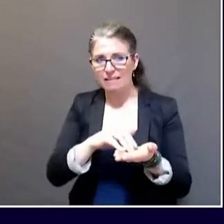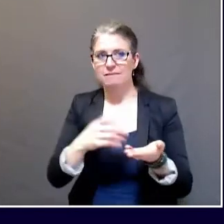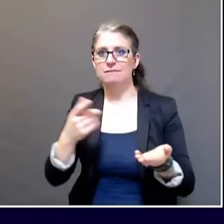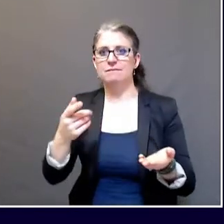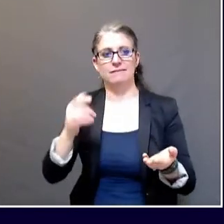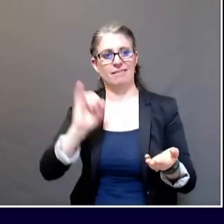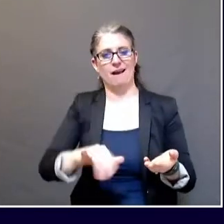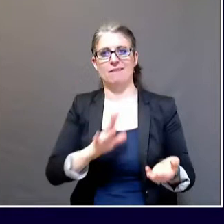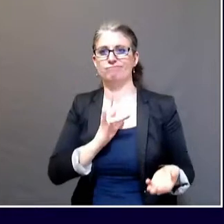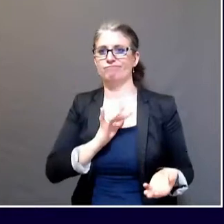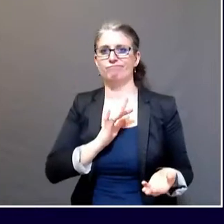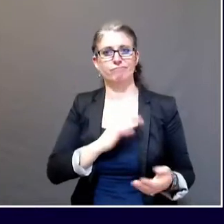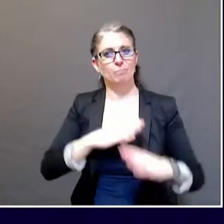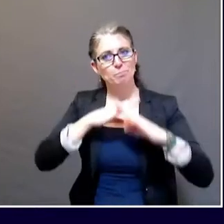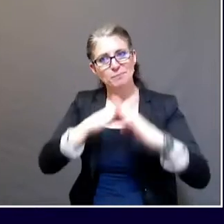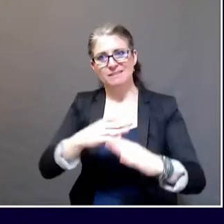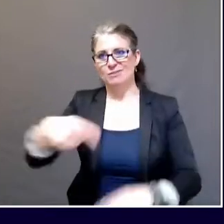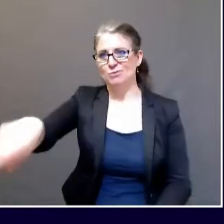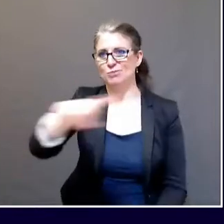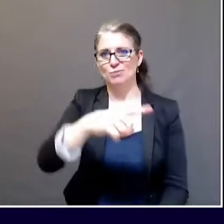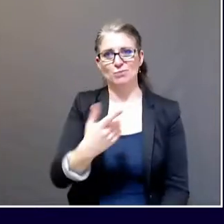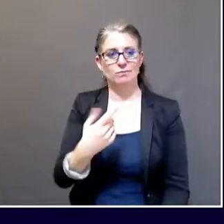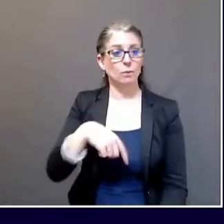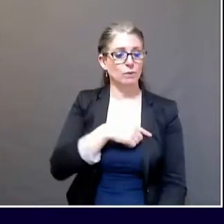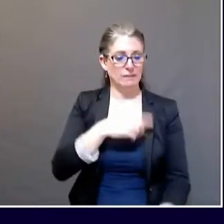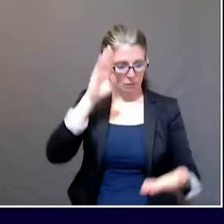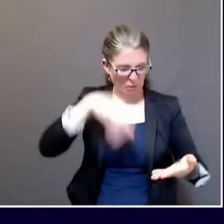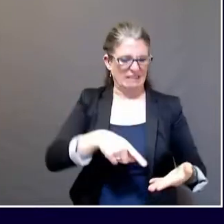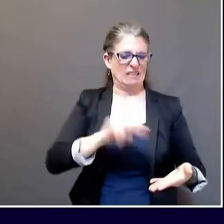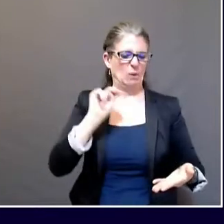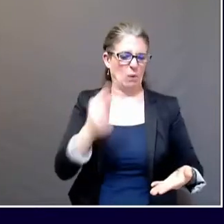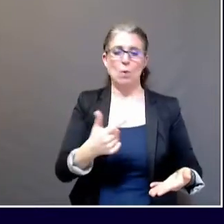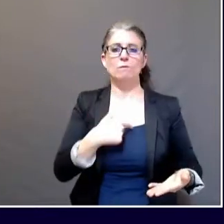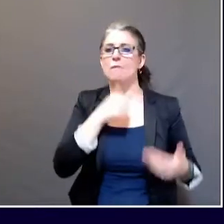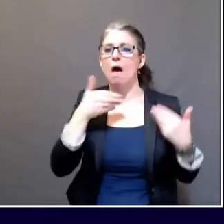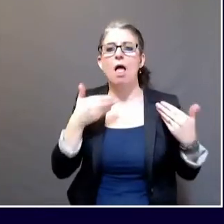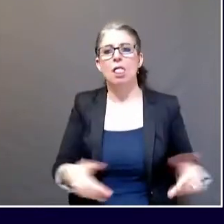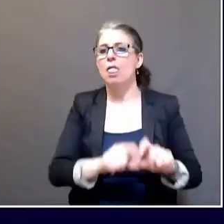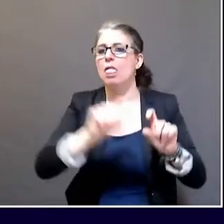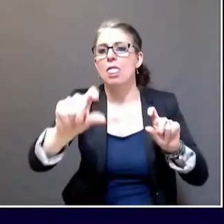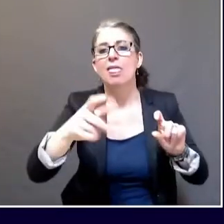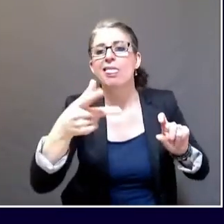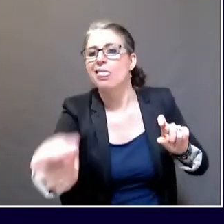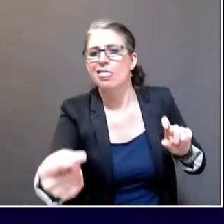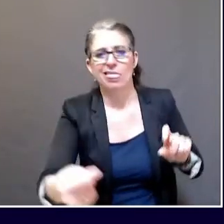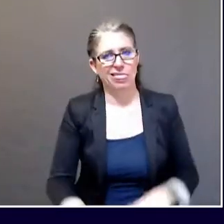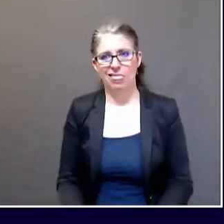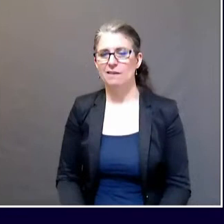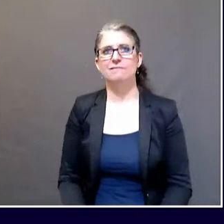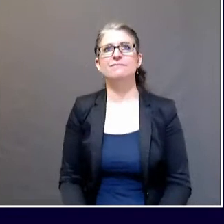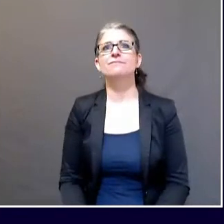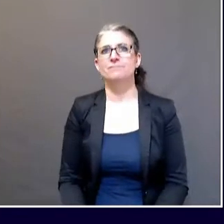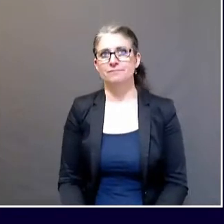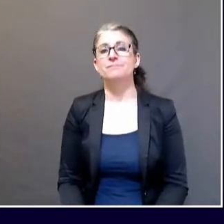CDC and Warp Speed are looking to pull the data and then compare it against the manufacturer's data to see whether